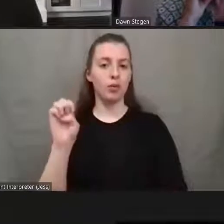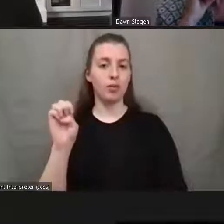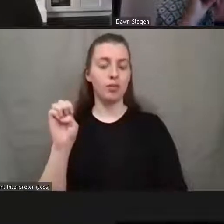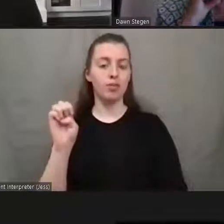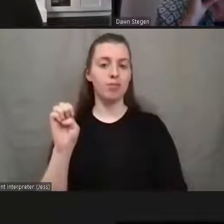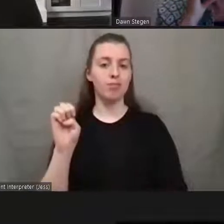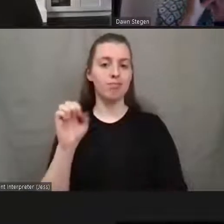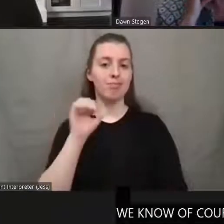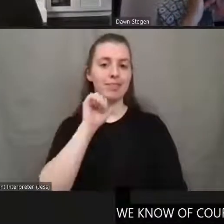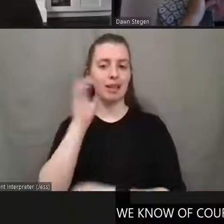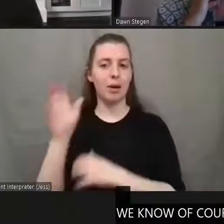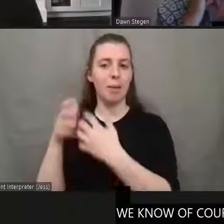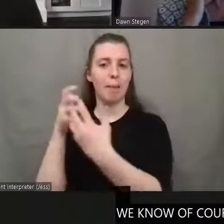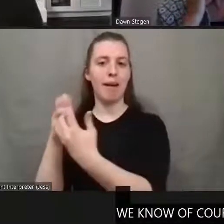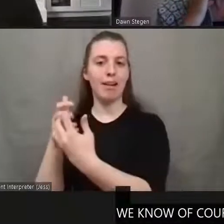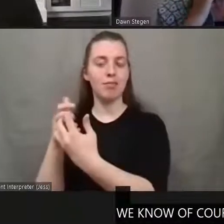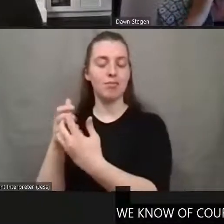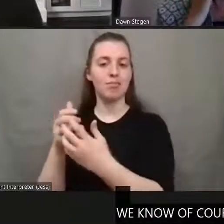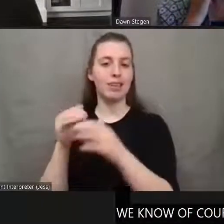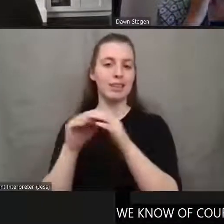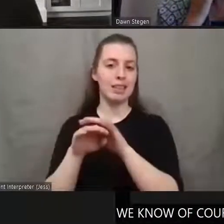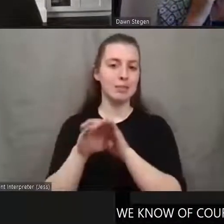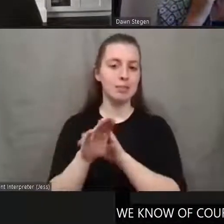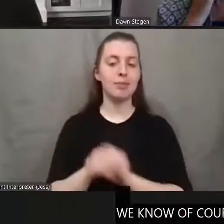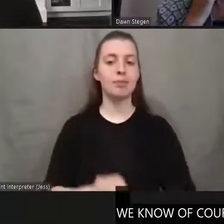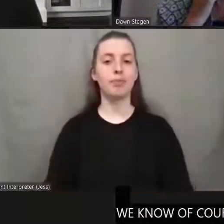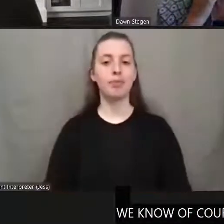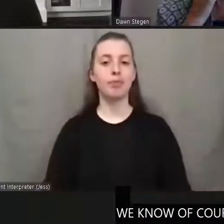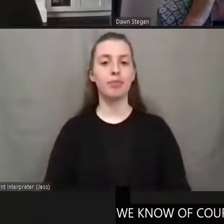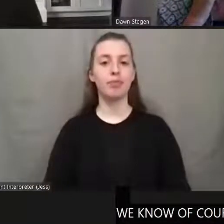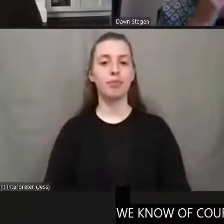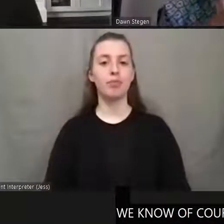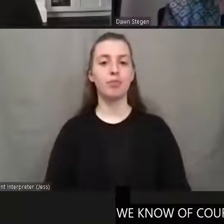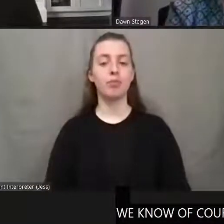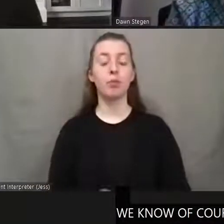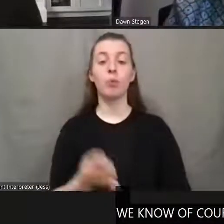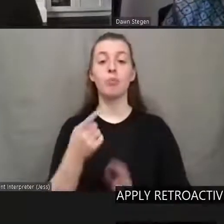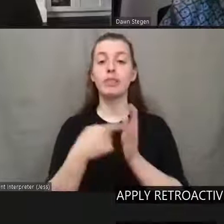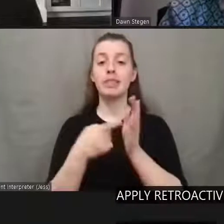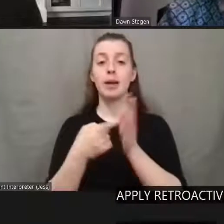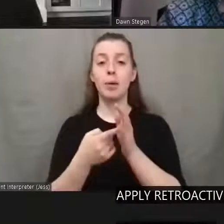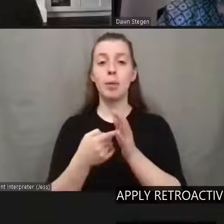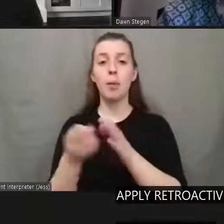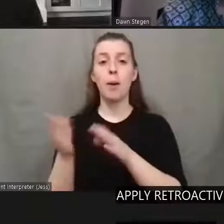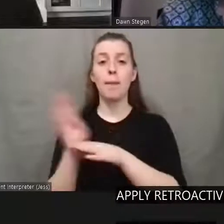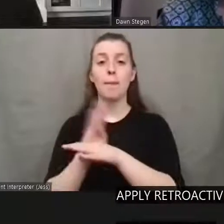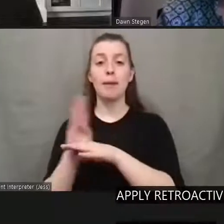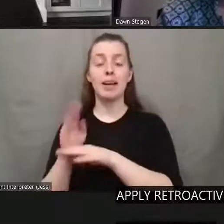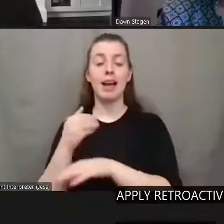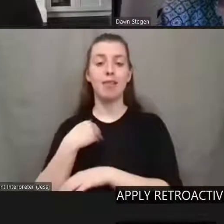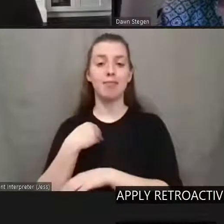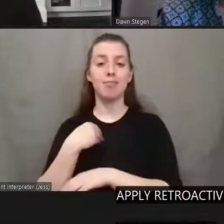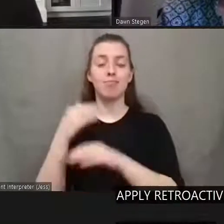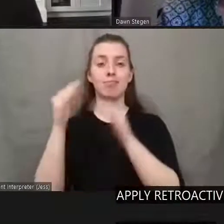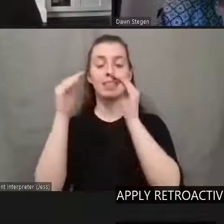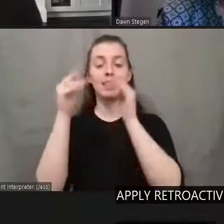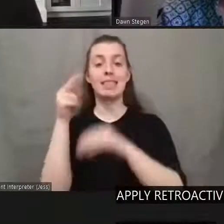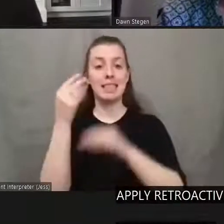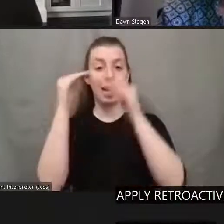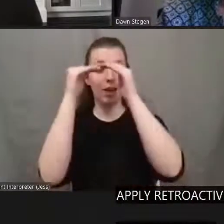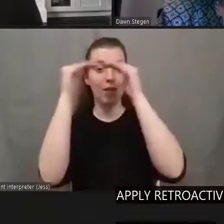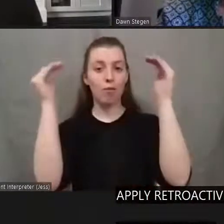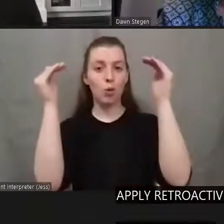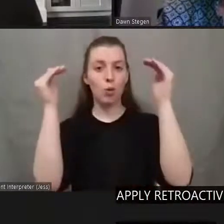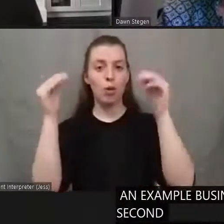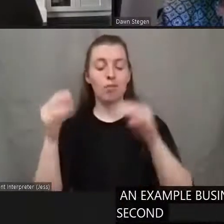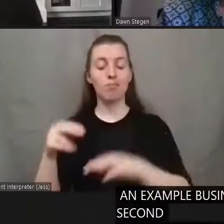retroactively. So, of course, you know, an example would be a business that's on the second floor that doesn't have an elevator. It would be hugely expensive to add